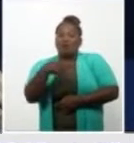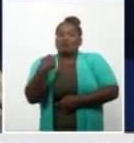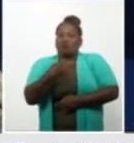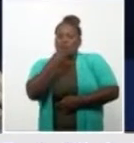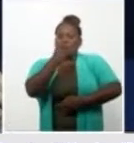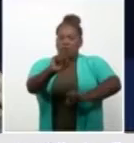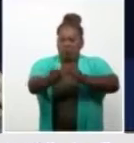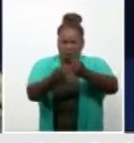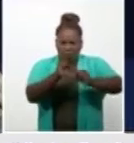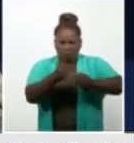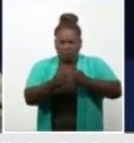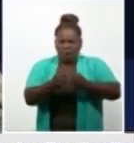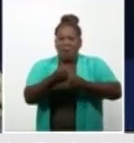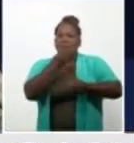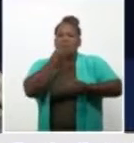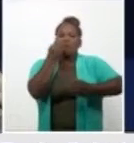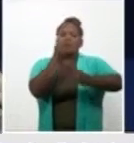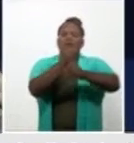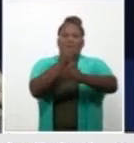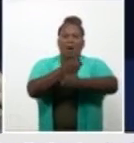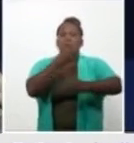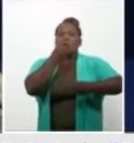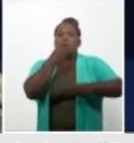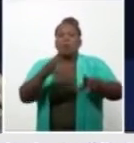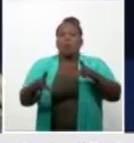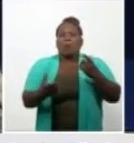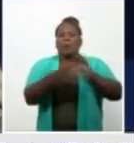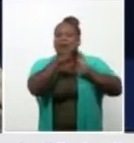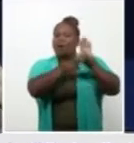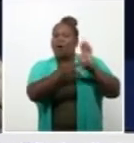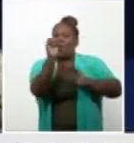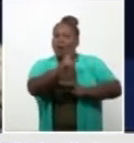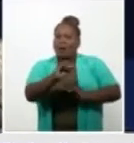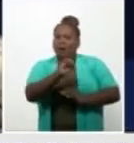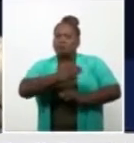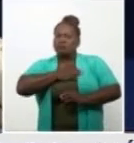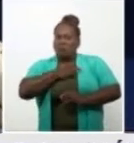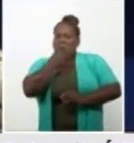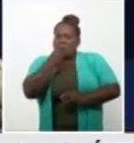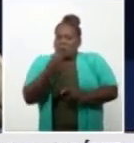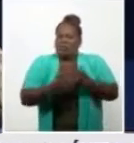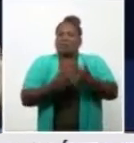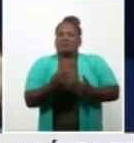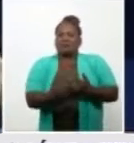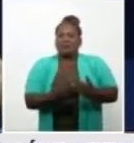Of the 2,107 people diagnosed with the disease,